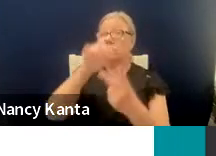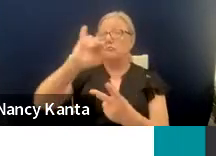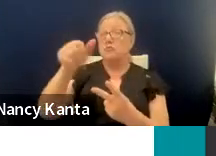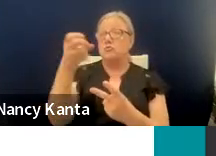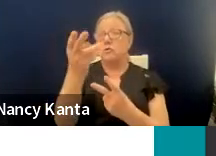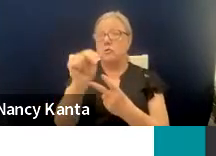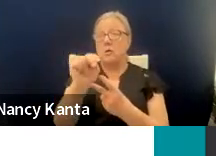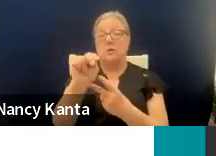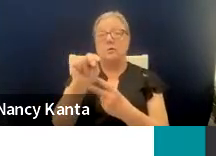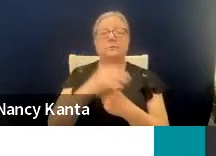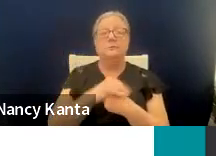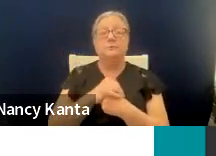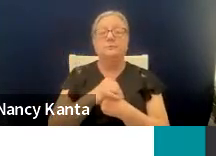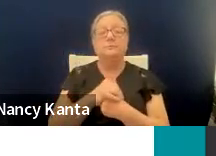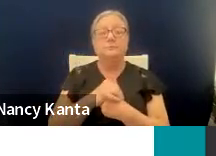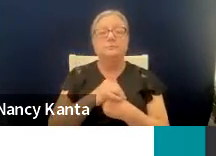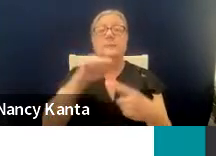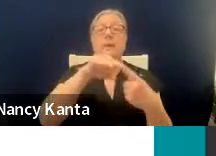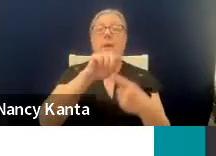I absolutely,